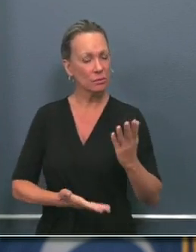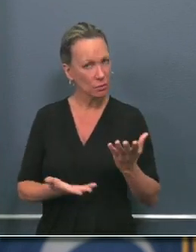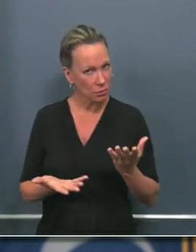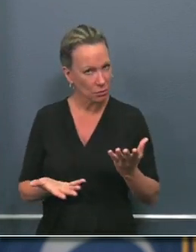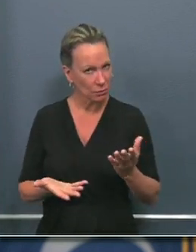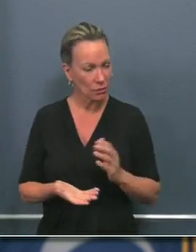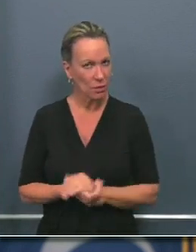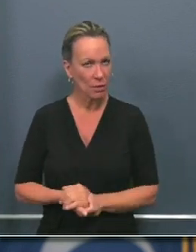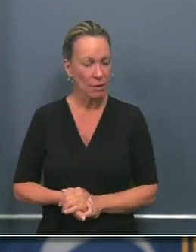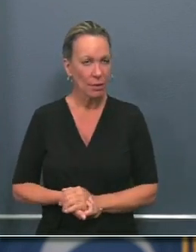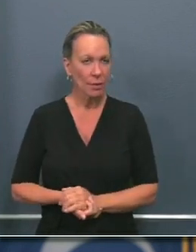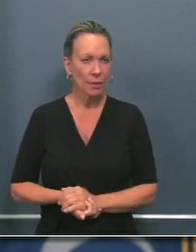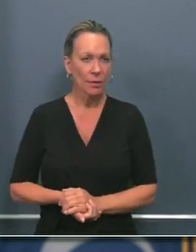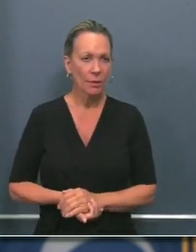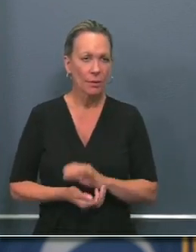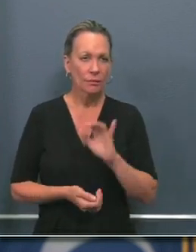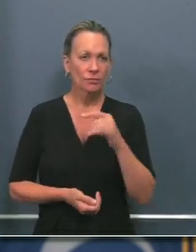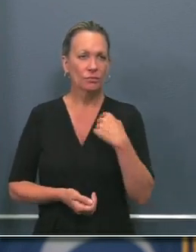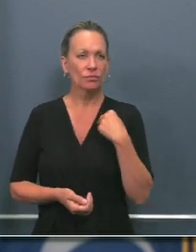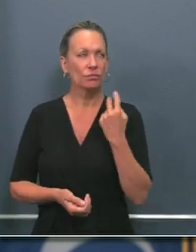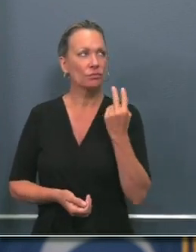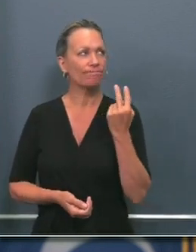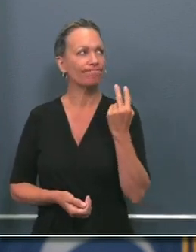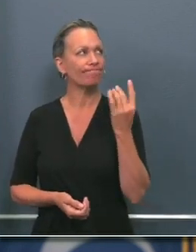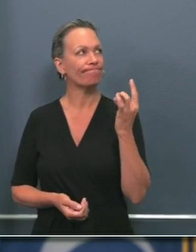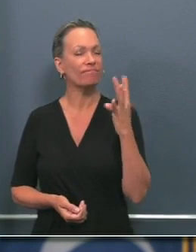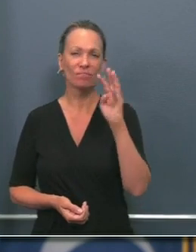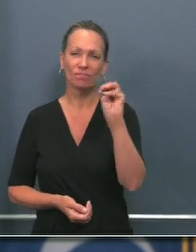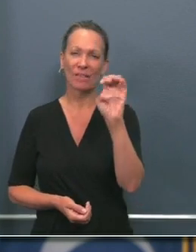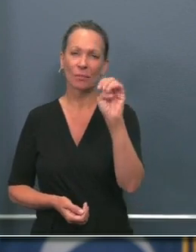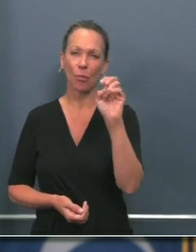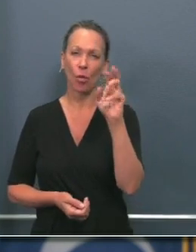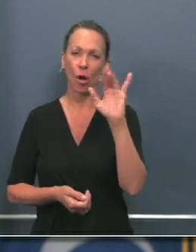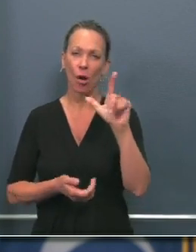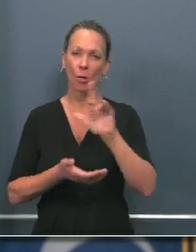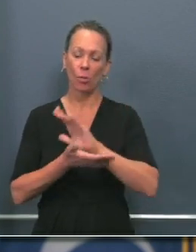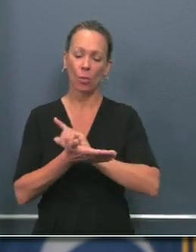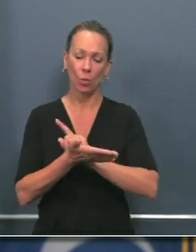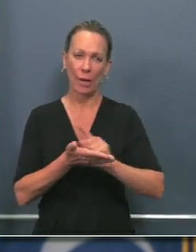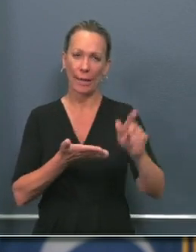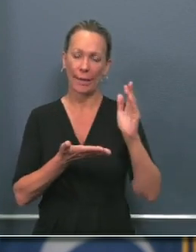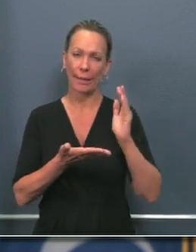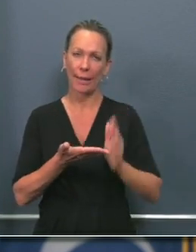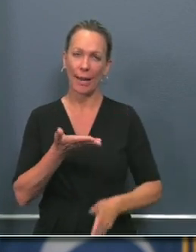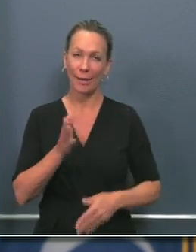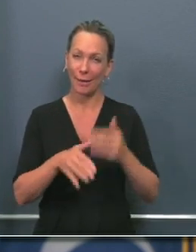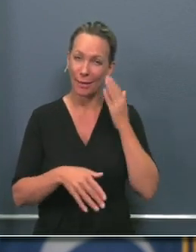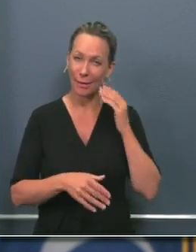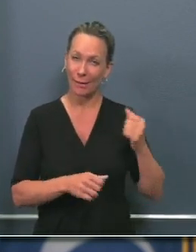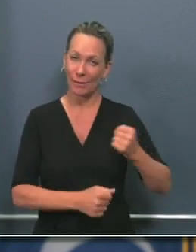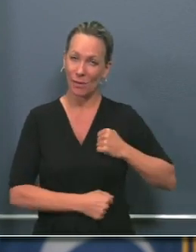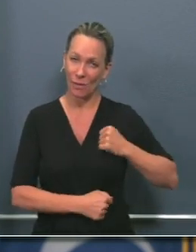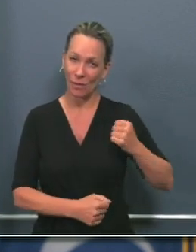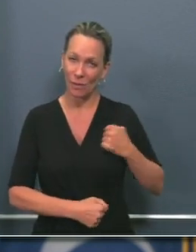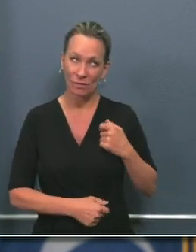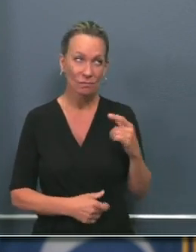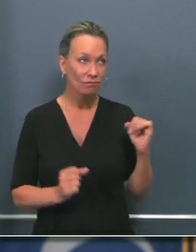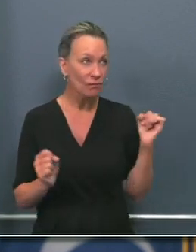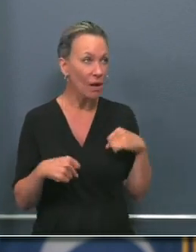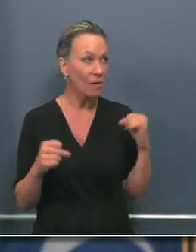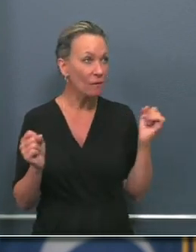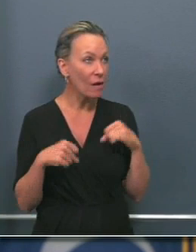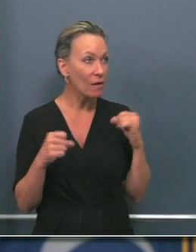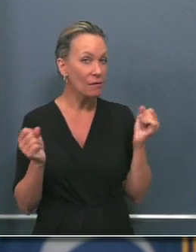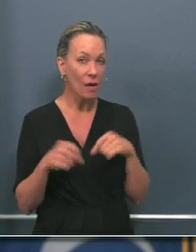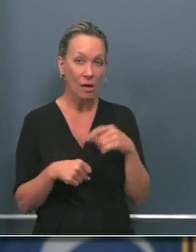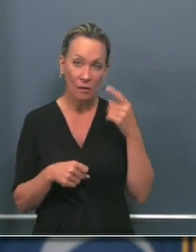freedom to vote. That's what a democracy, foundation of a democracy is built on. Freedom and the right to vote.